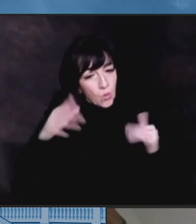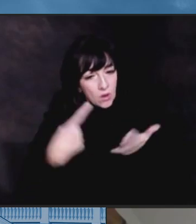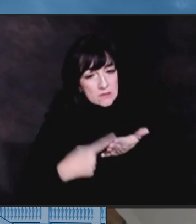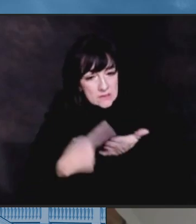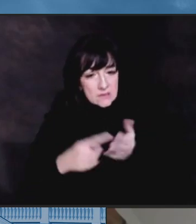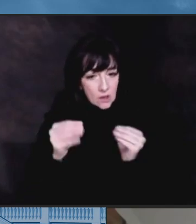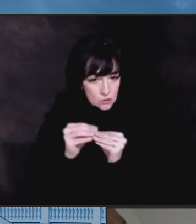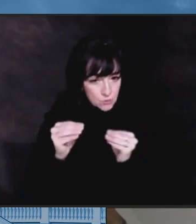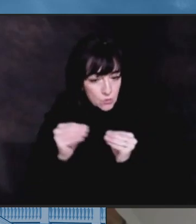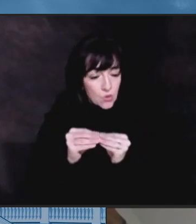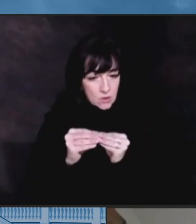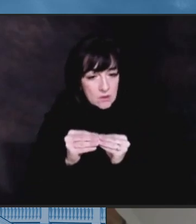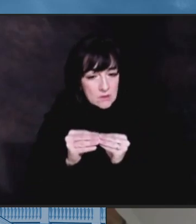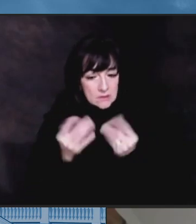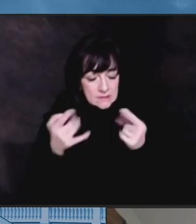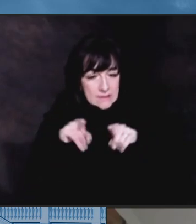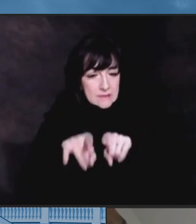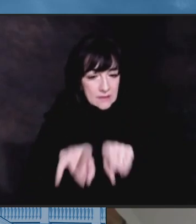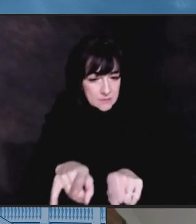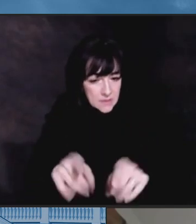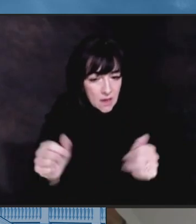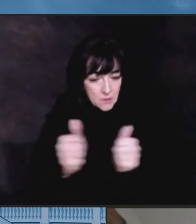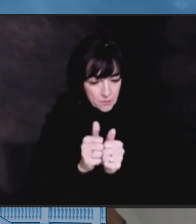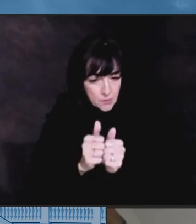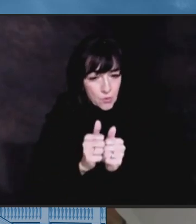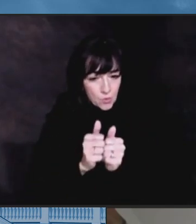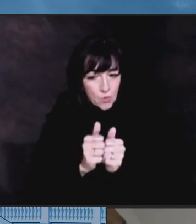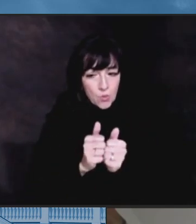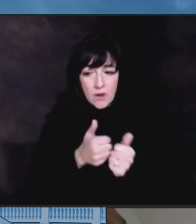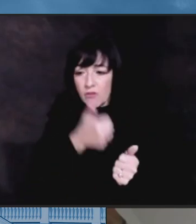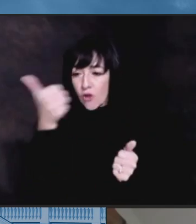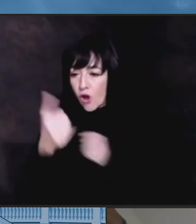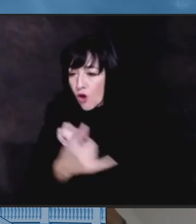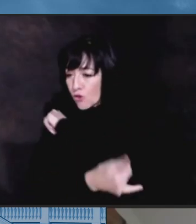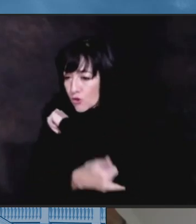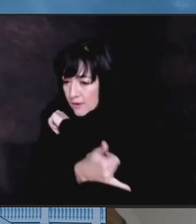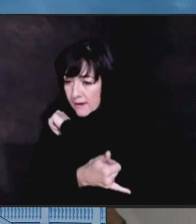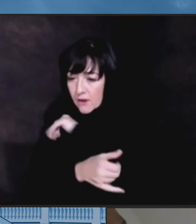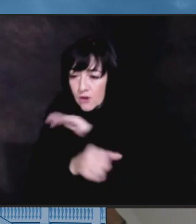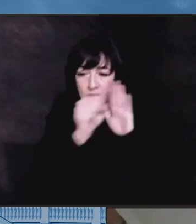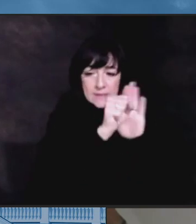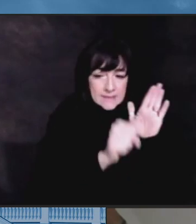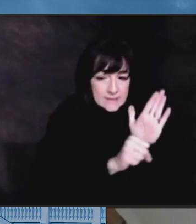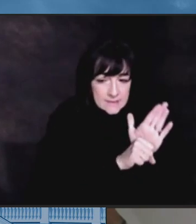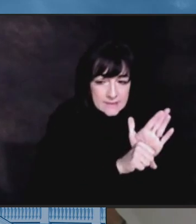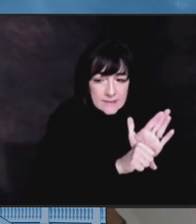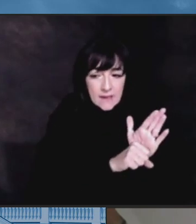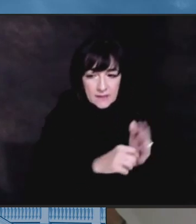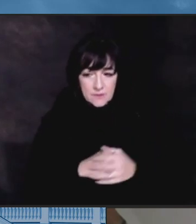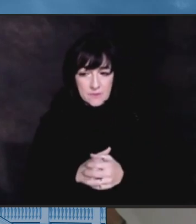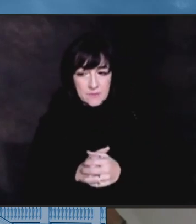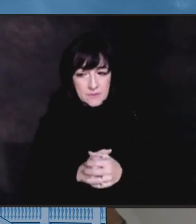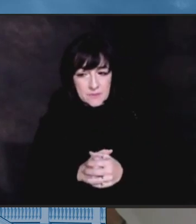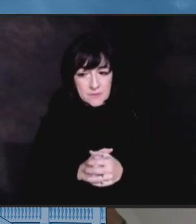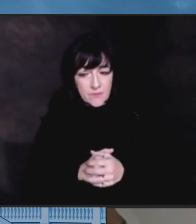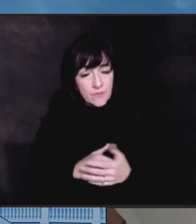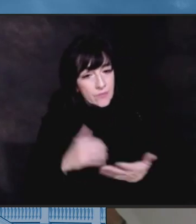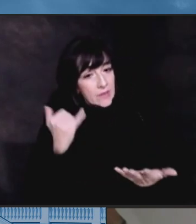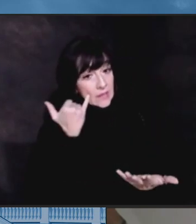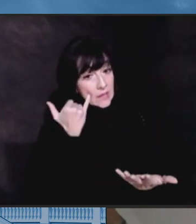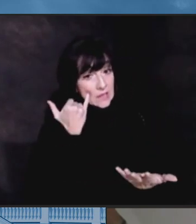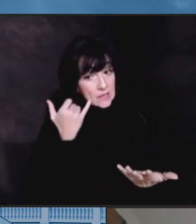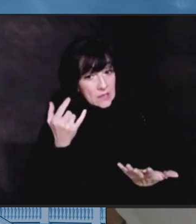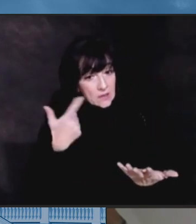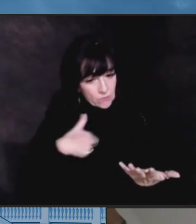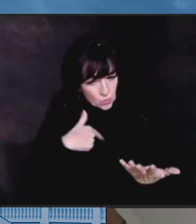using that in conjunction with what we're seeing countywide and statewide, so that we can communicate with everybody who